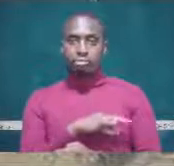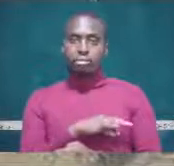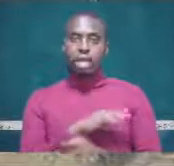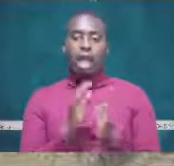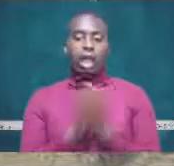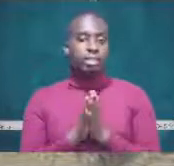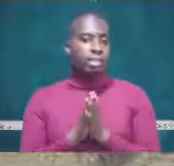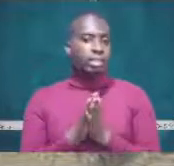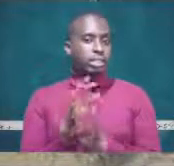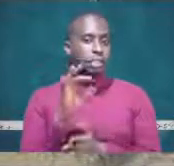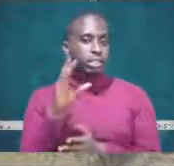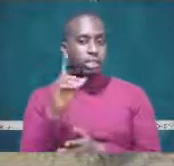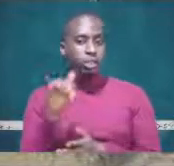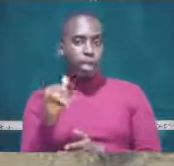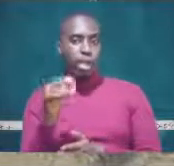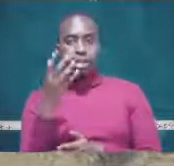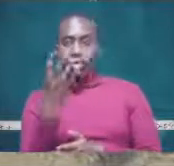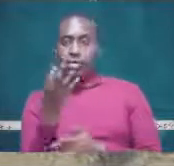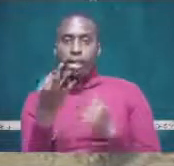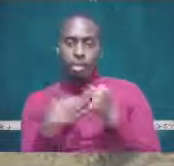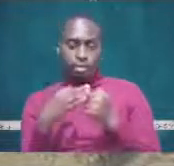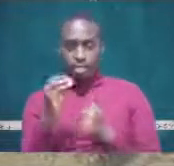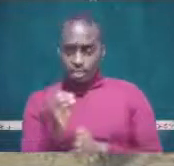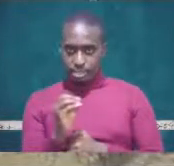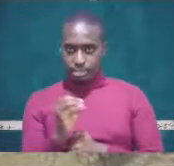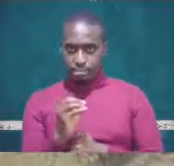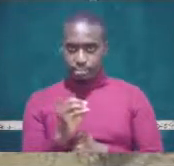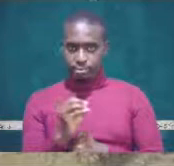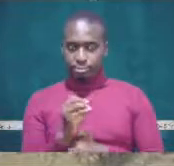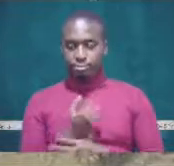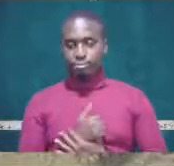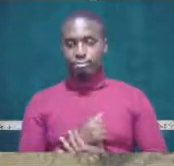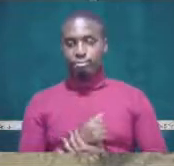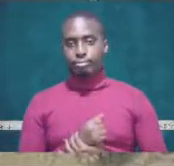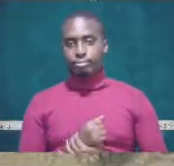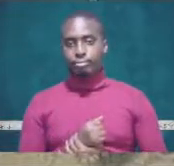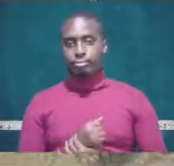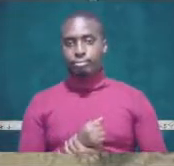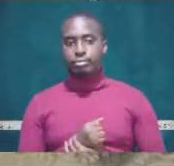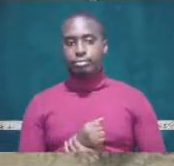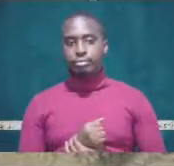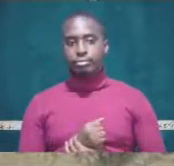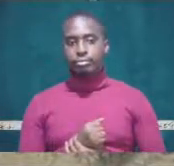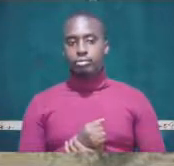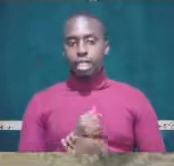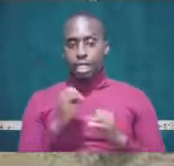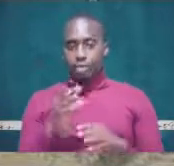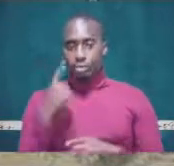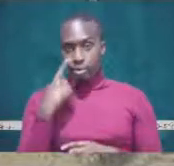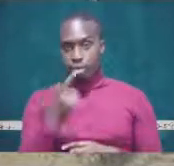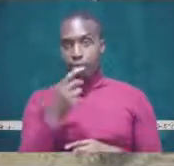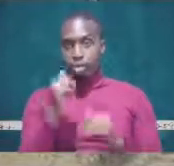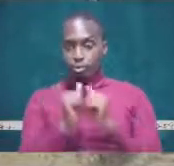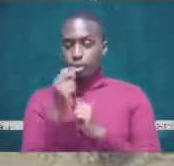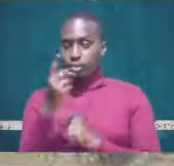the disposable income is 480. Is 480. If you get 12 divided